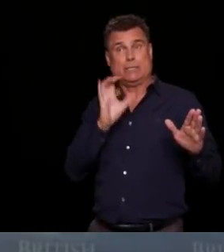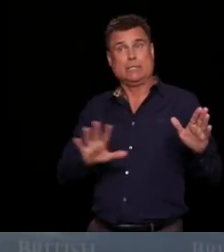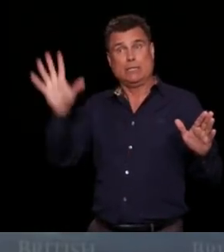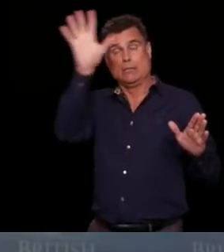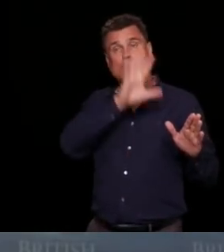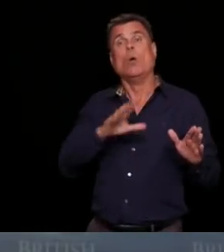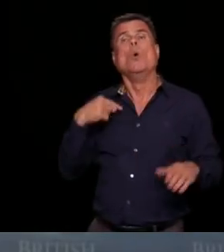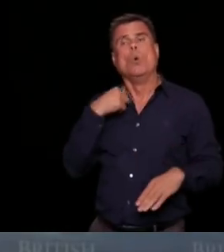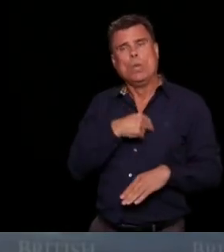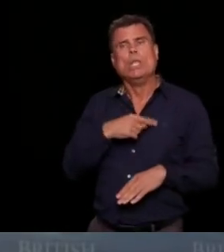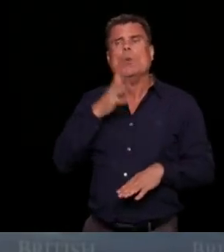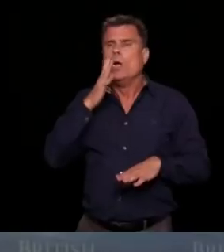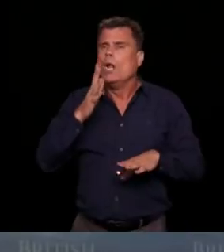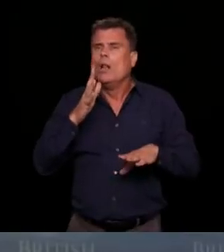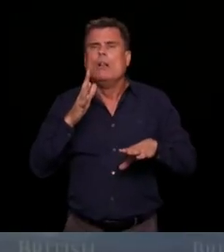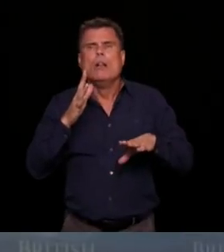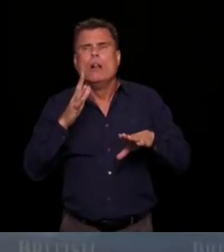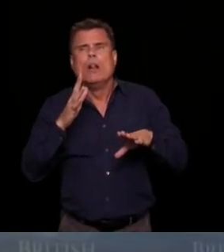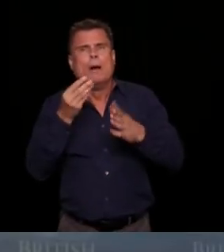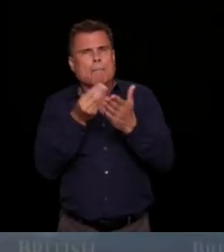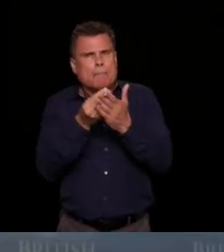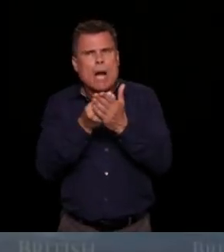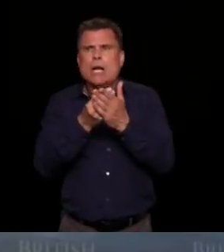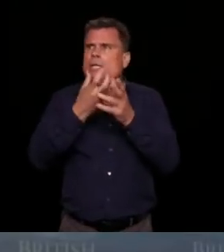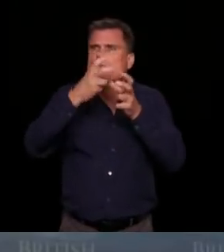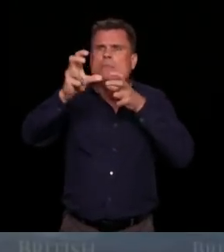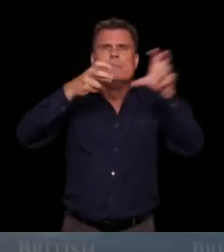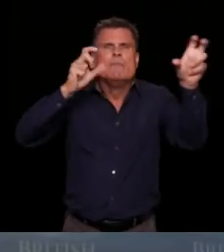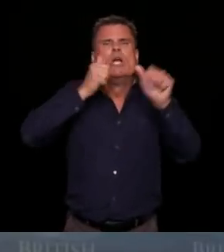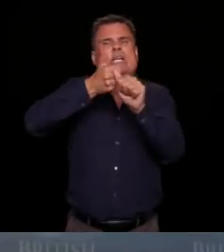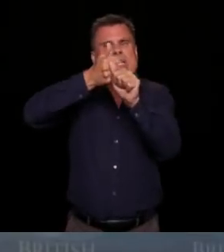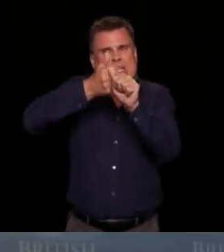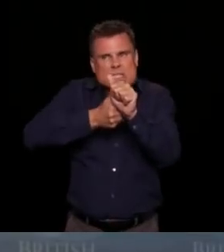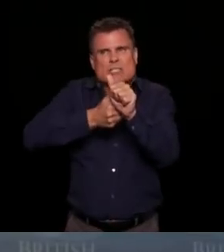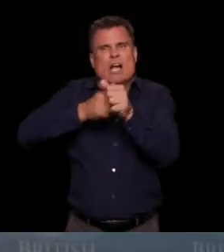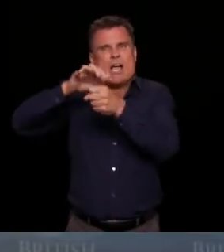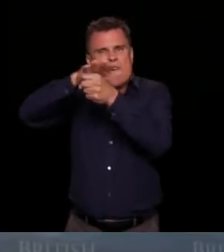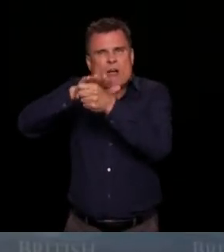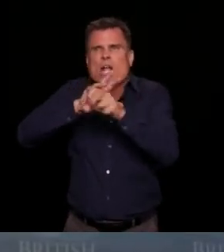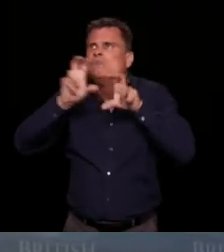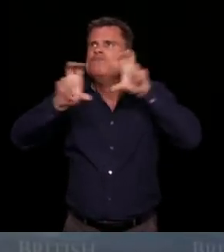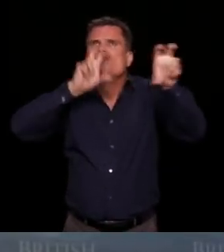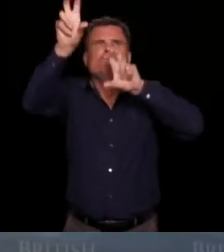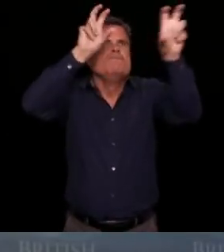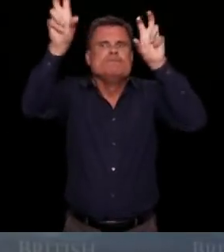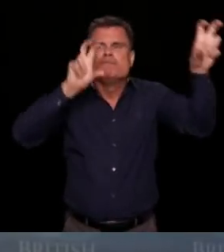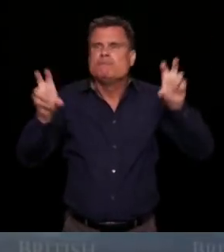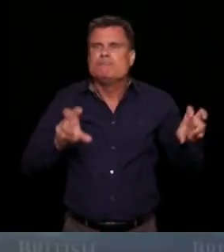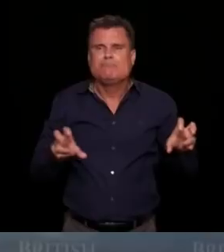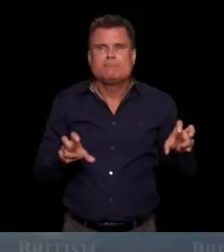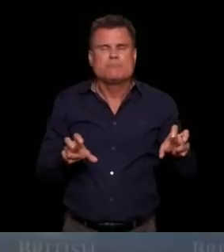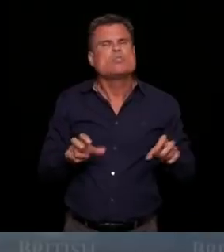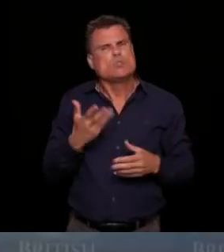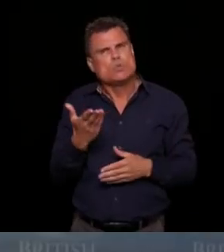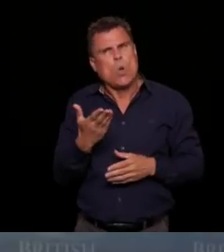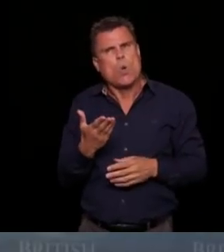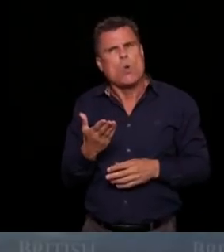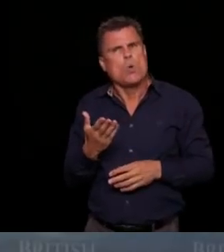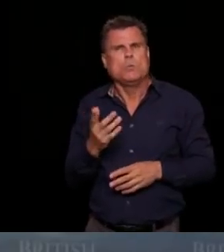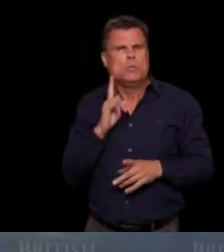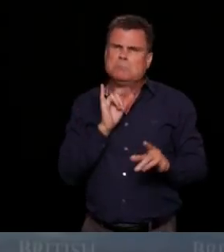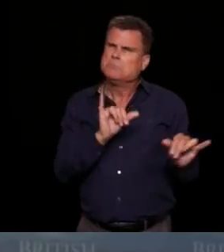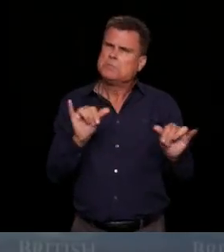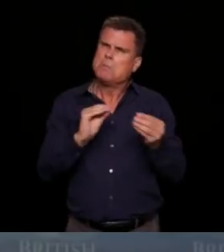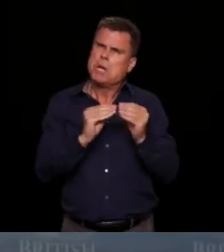to the putting in place of the single site proposal. The number I think on this was $160 million, is a similar